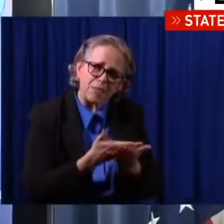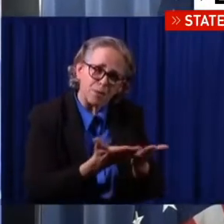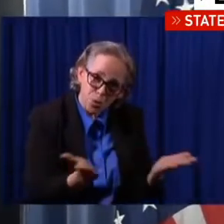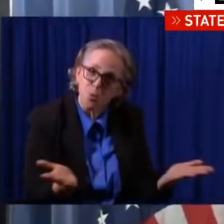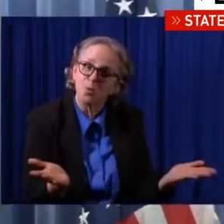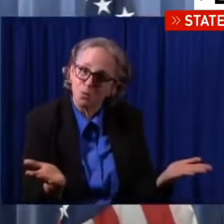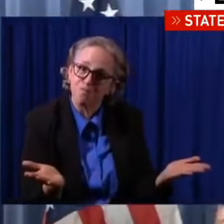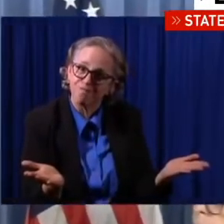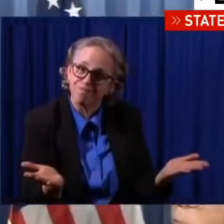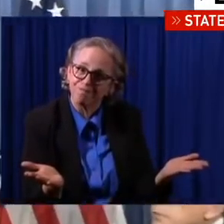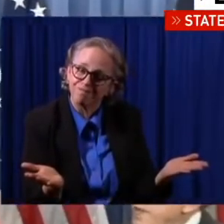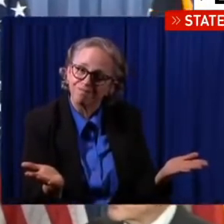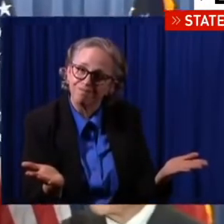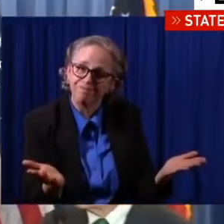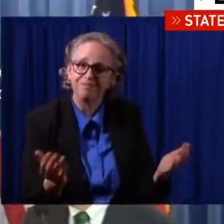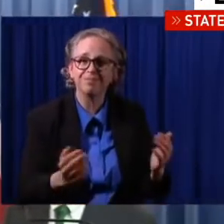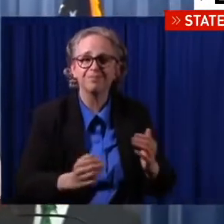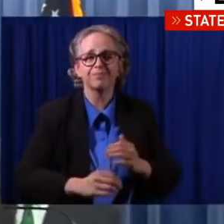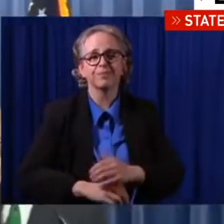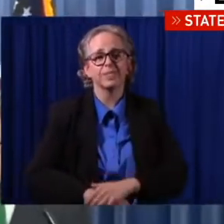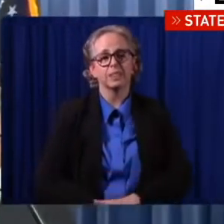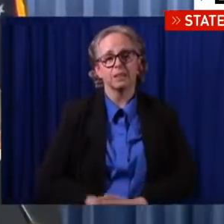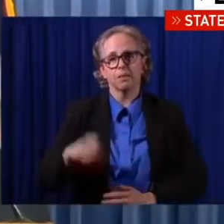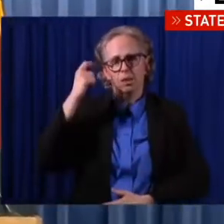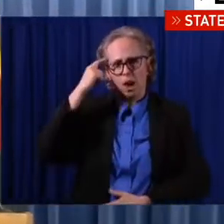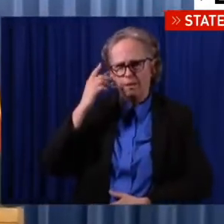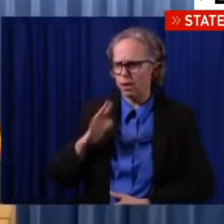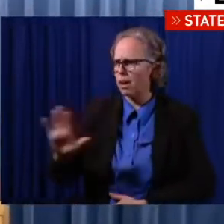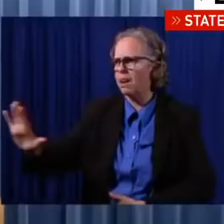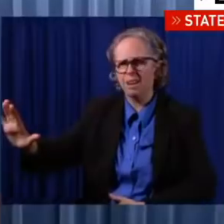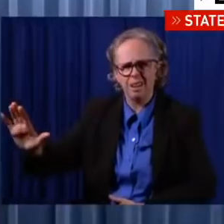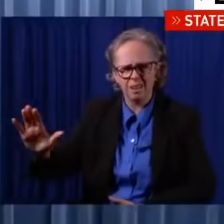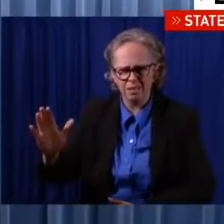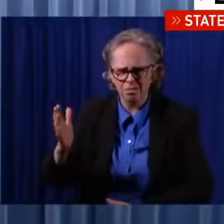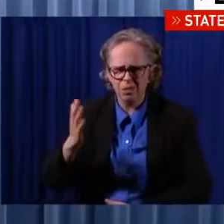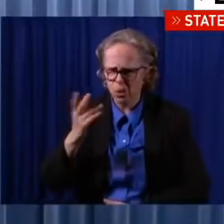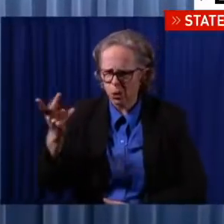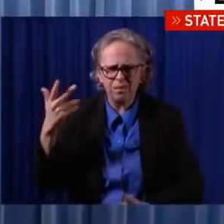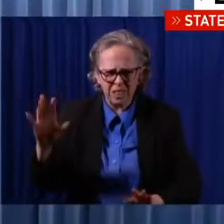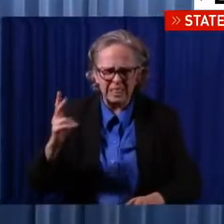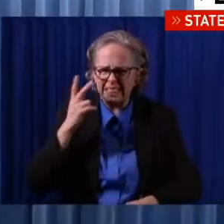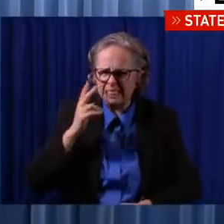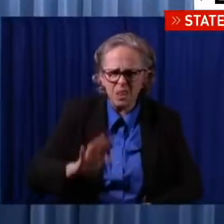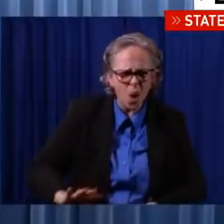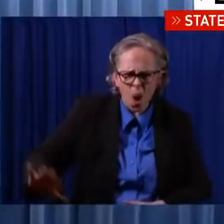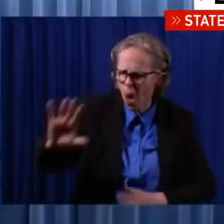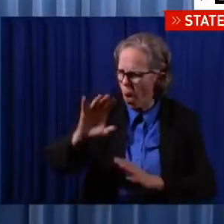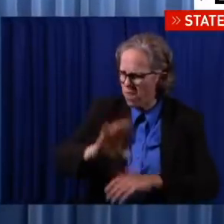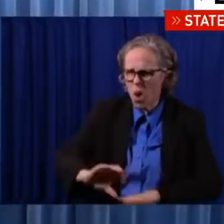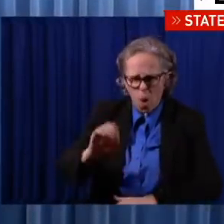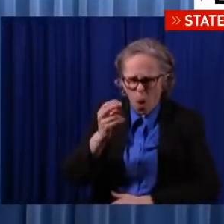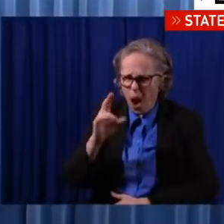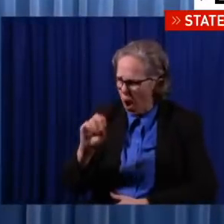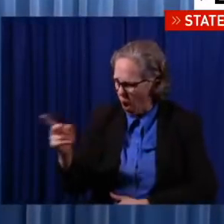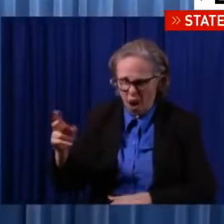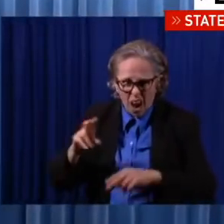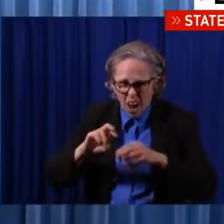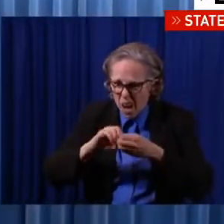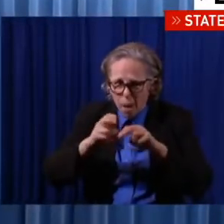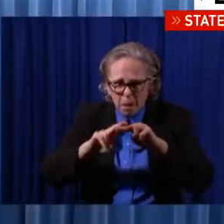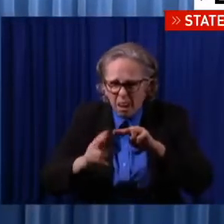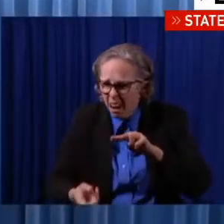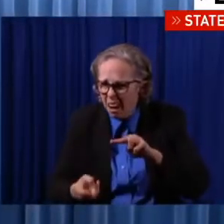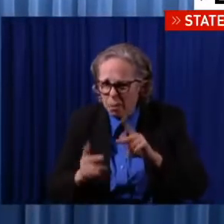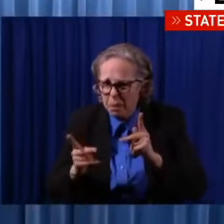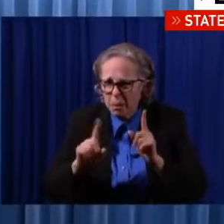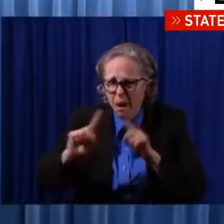So, Doctor, we've actually seen statewide then a decrease, and you've seen it at the clinic, a